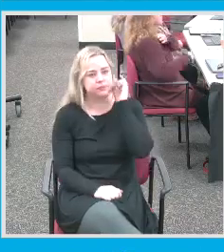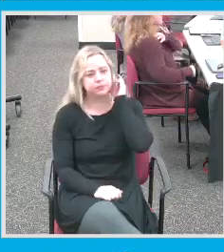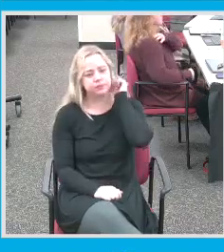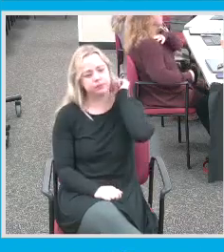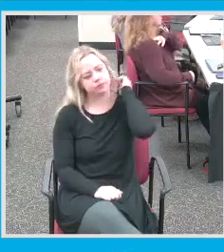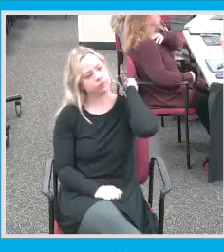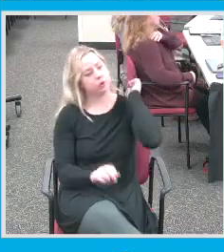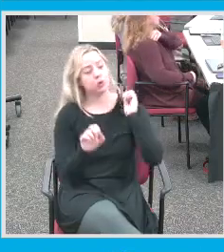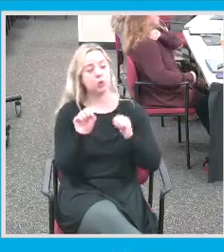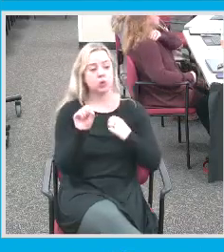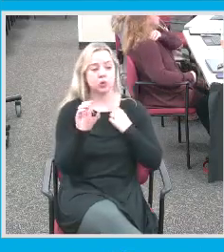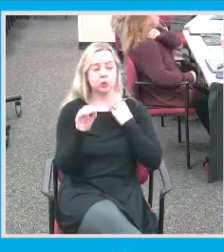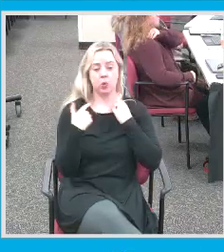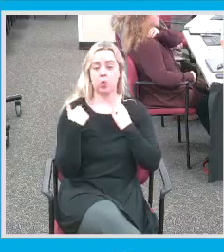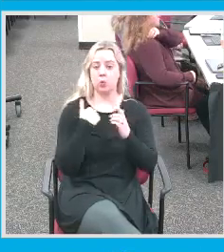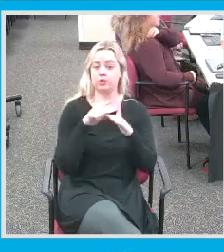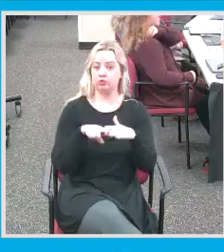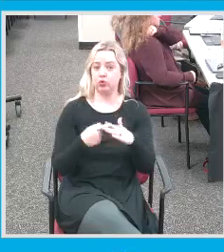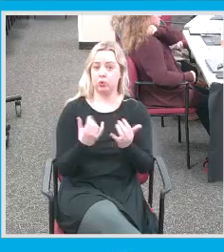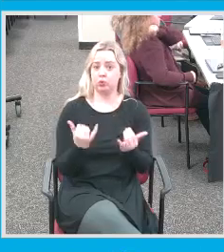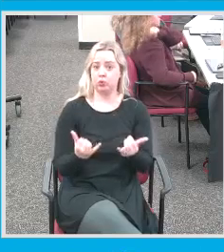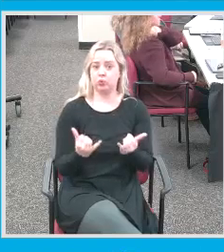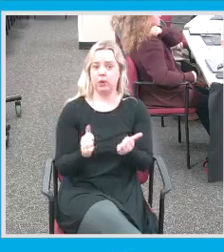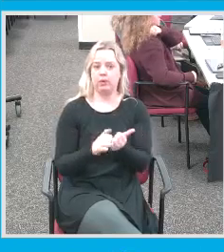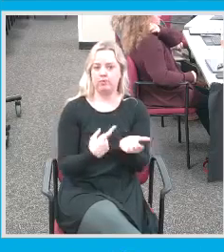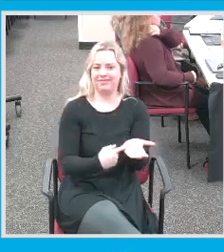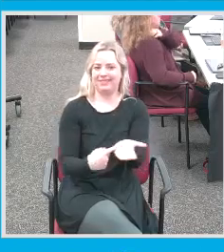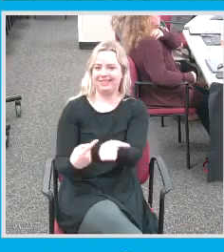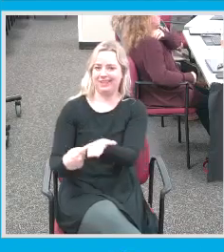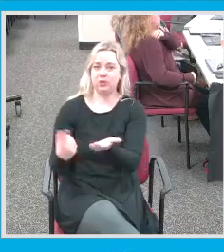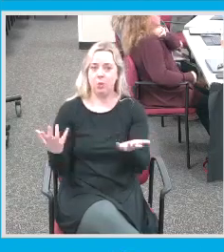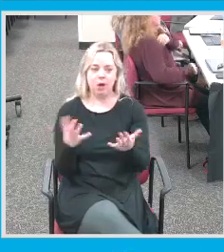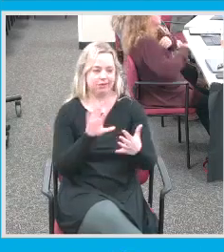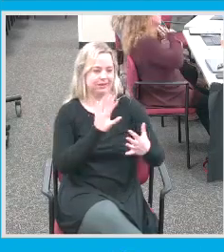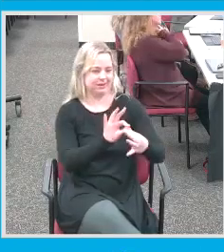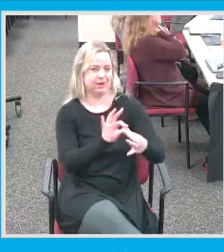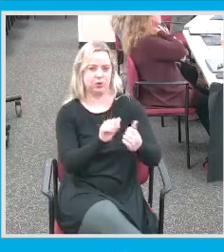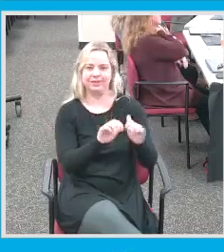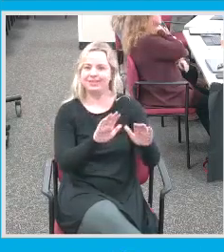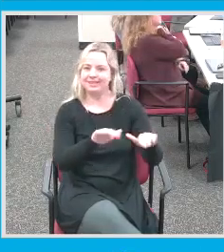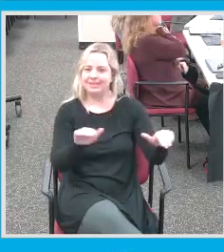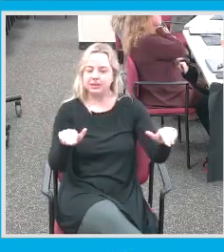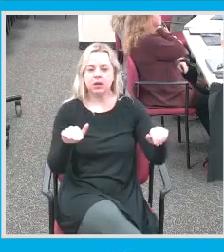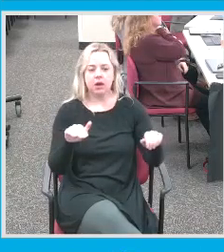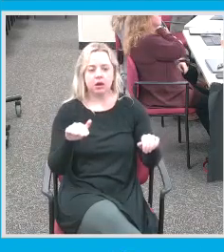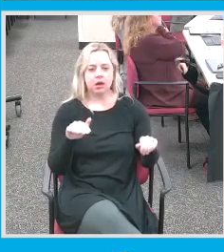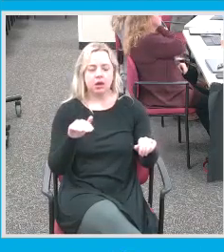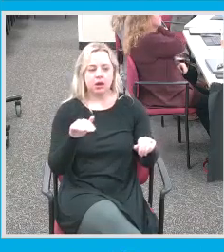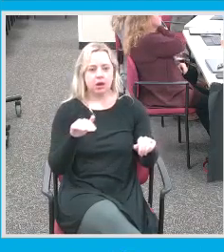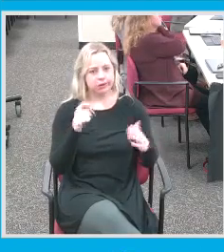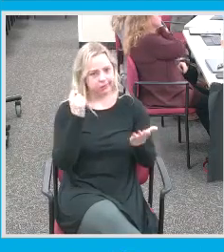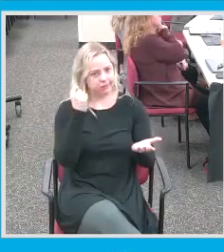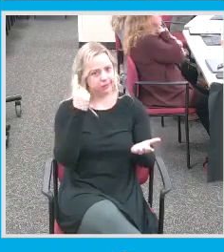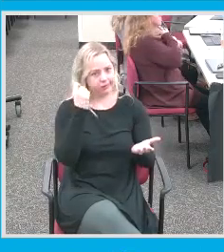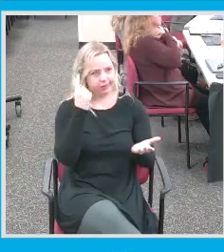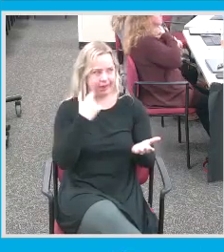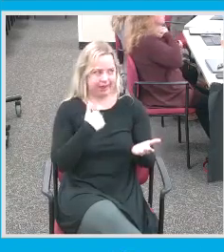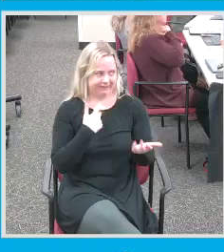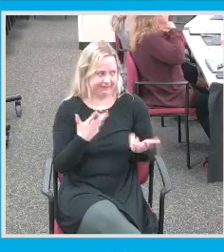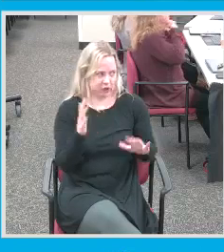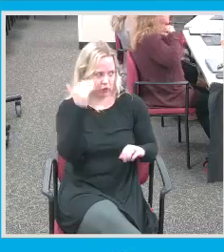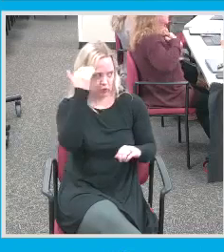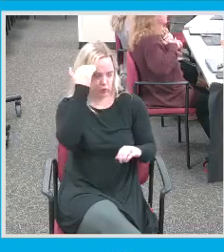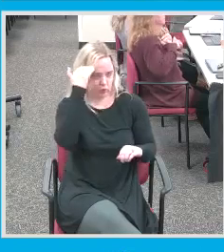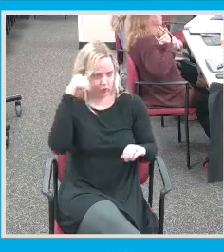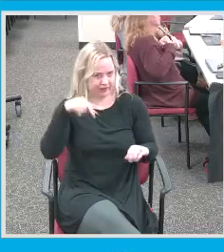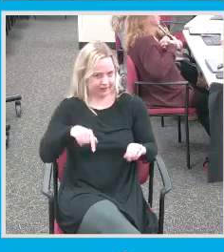So we started today with some conversations about connection with kids, and I've been to enough of these to know it was going to run late. So